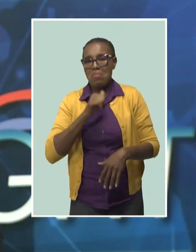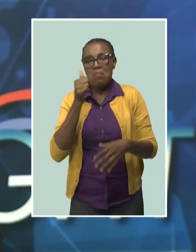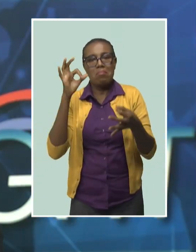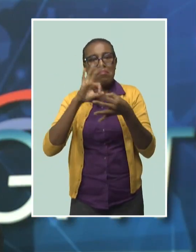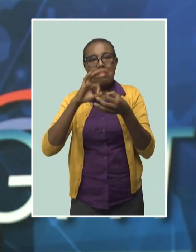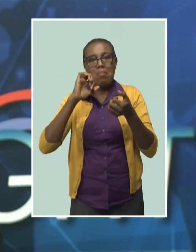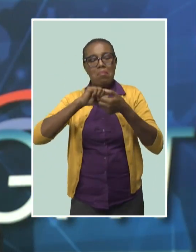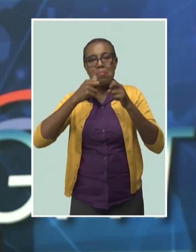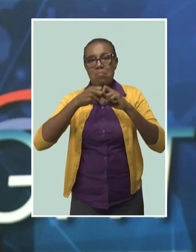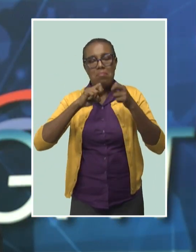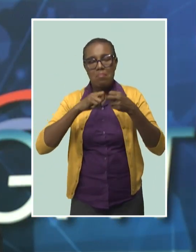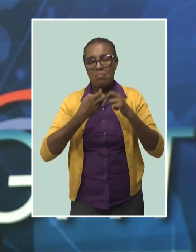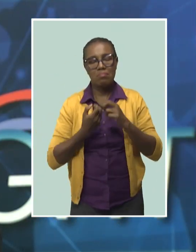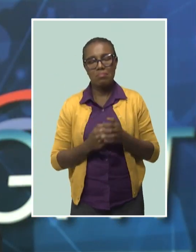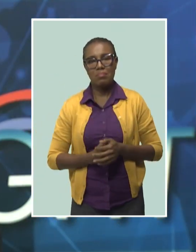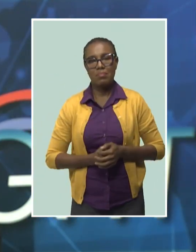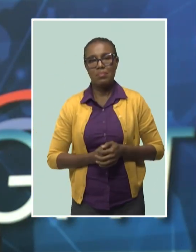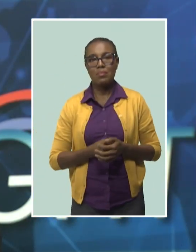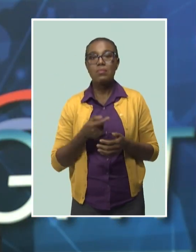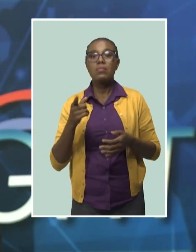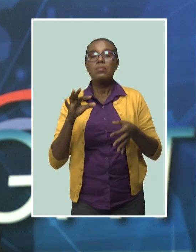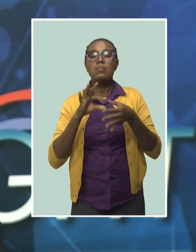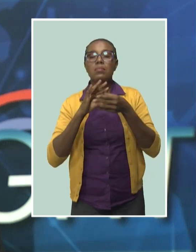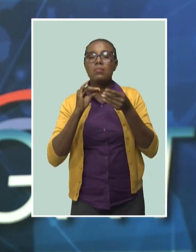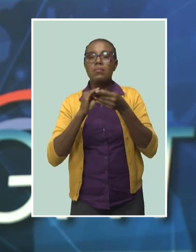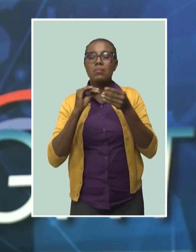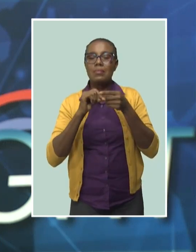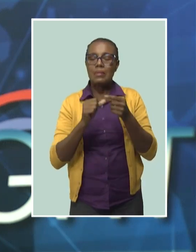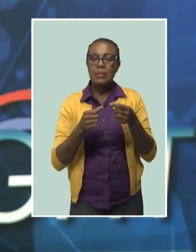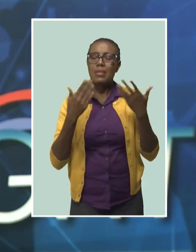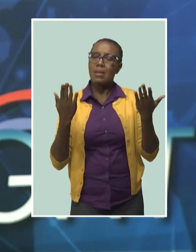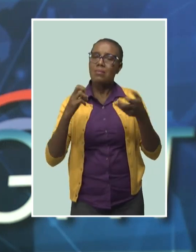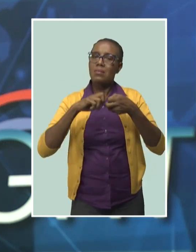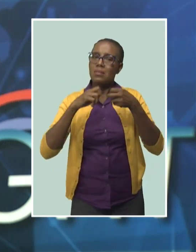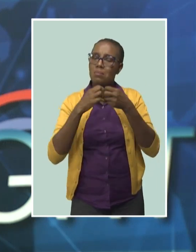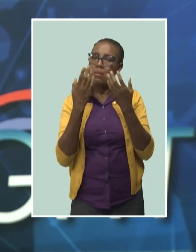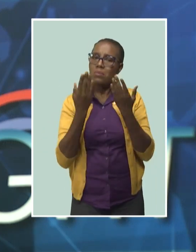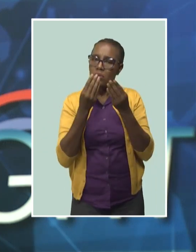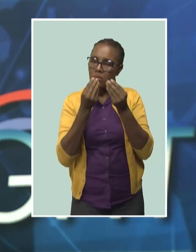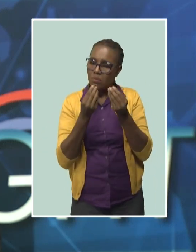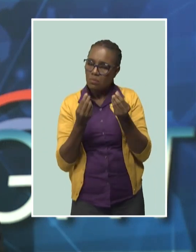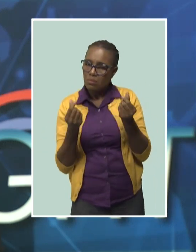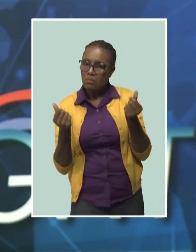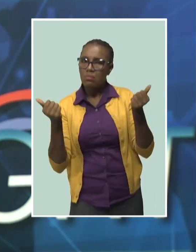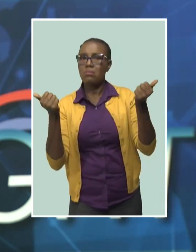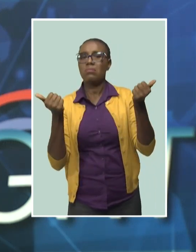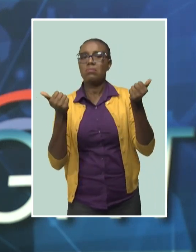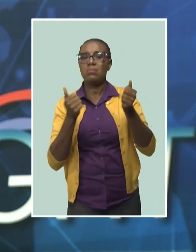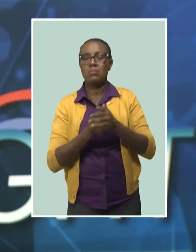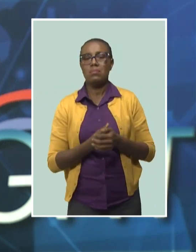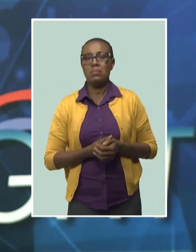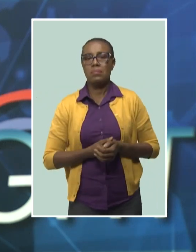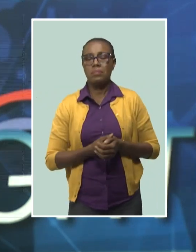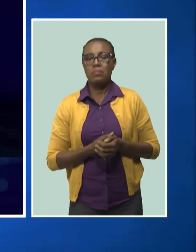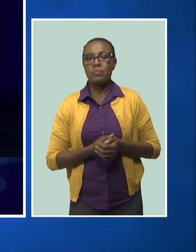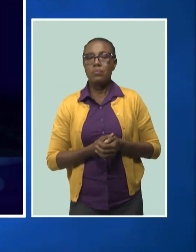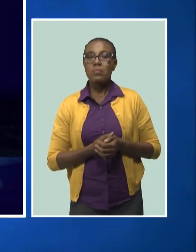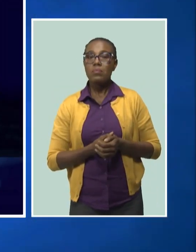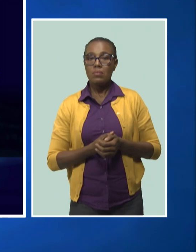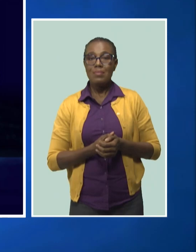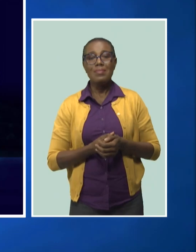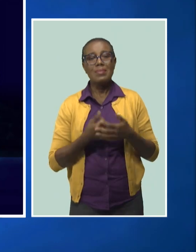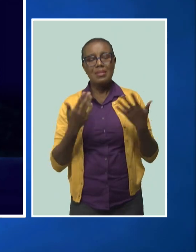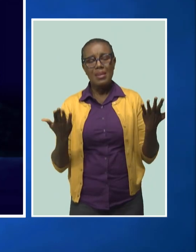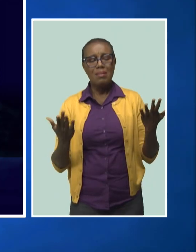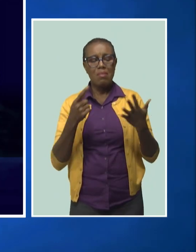chairman adds there are still some kinks to be ironed out, which are currently being worked on. There's just the